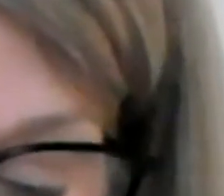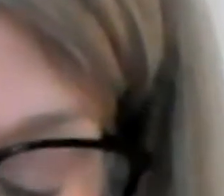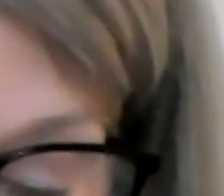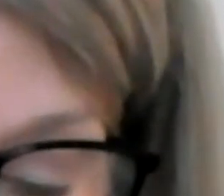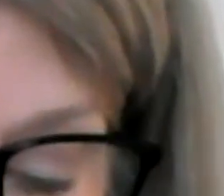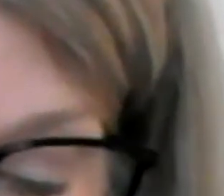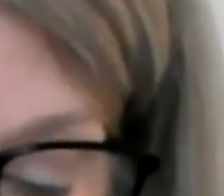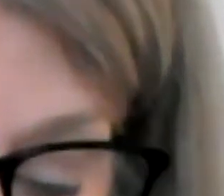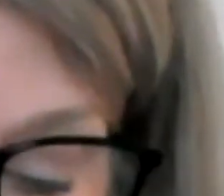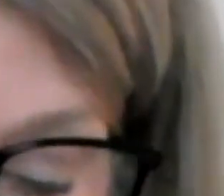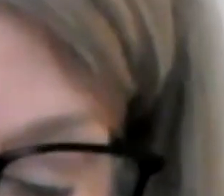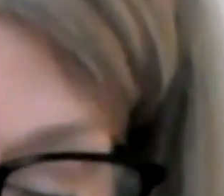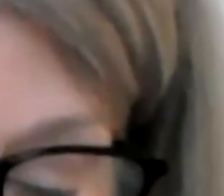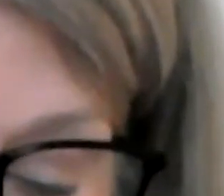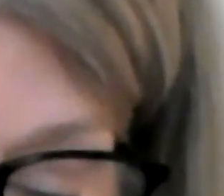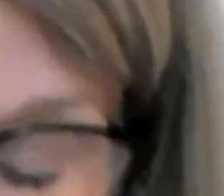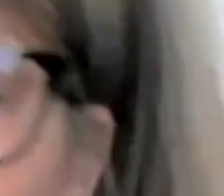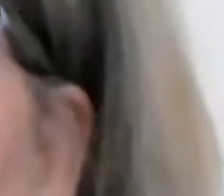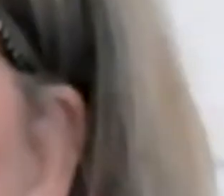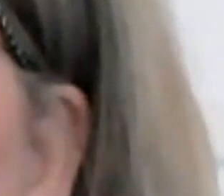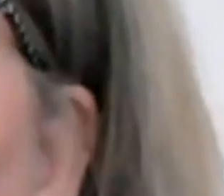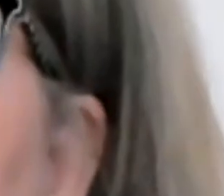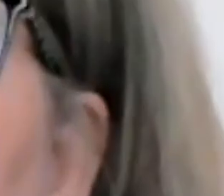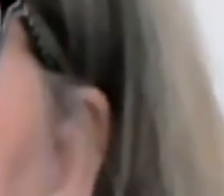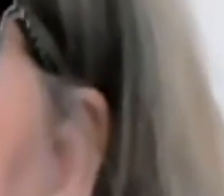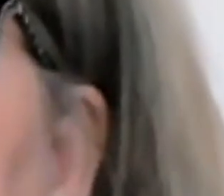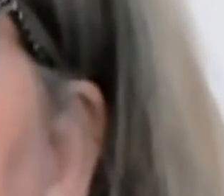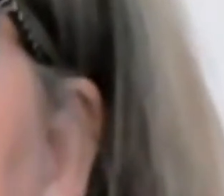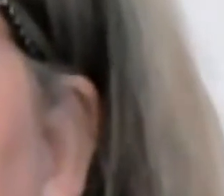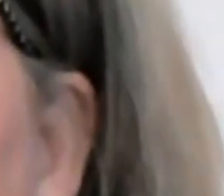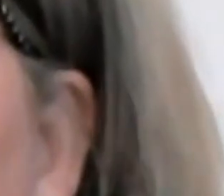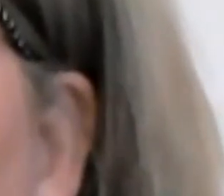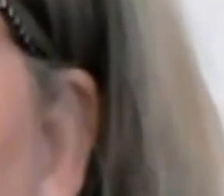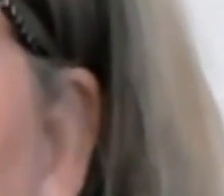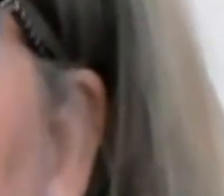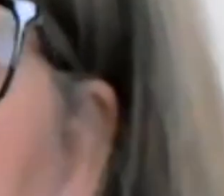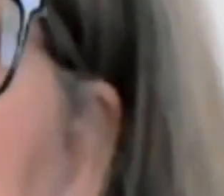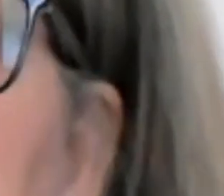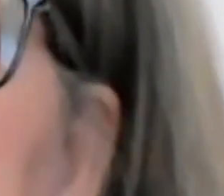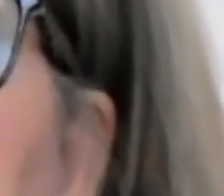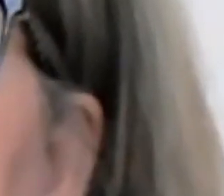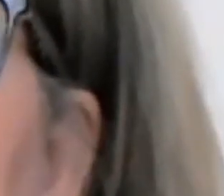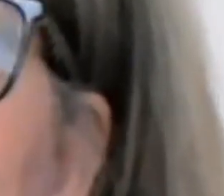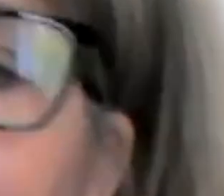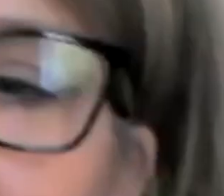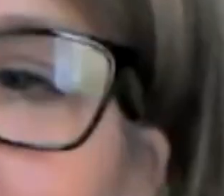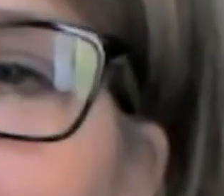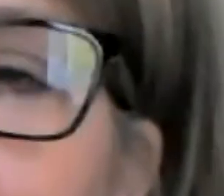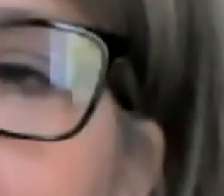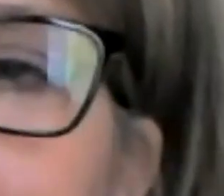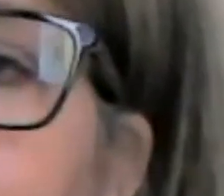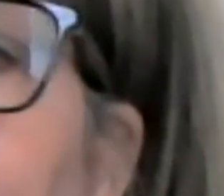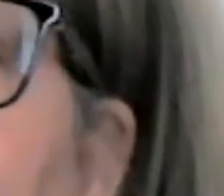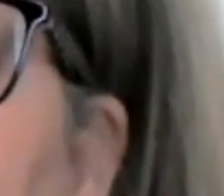I noticed that there was so much care for both clients and care providers. That last little